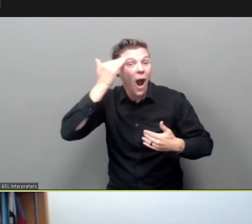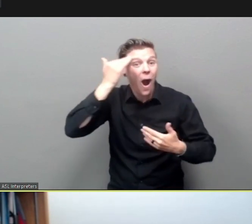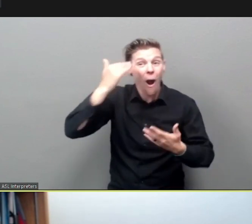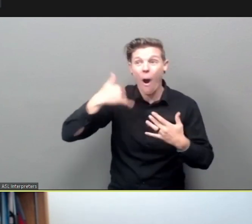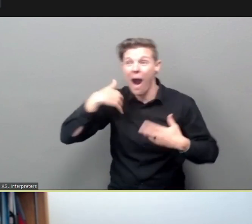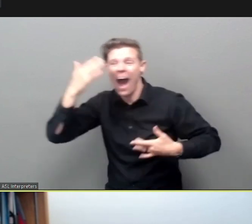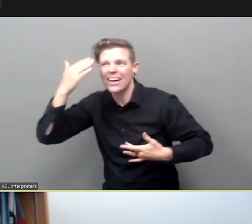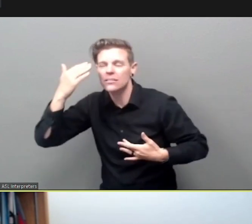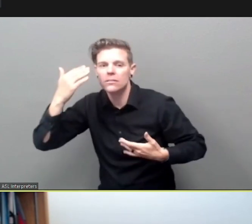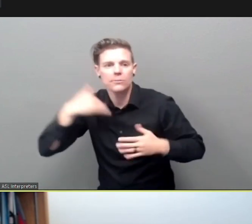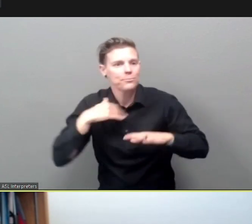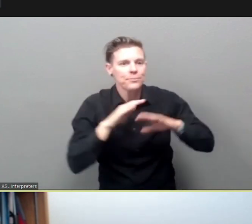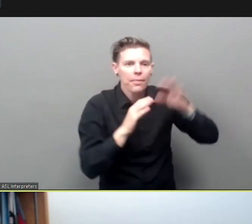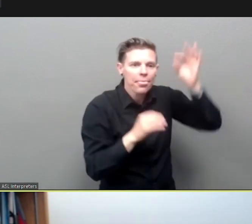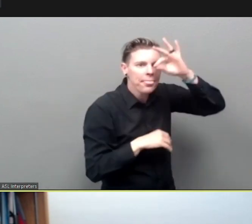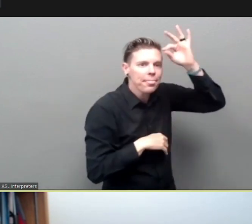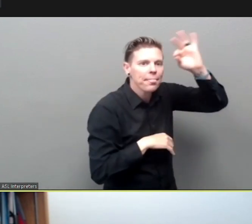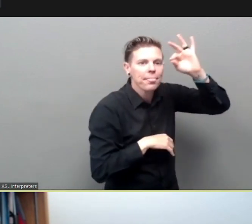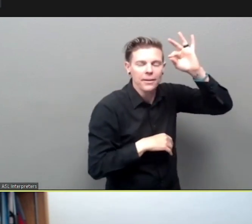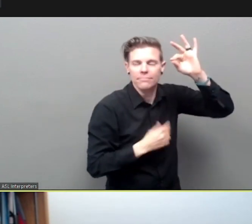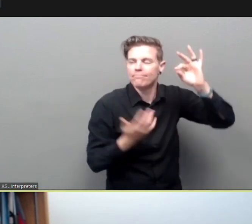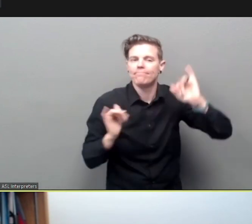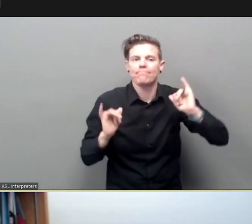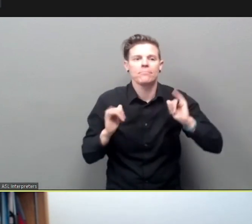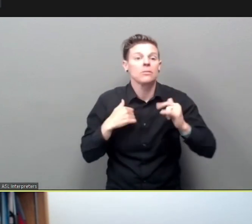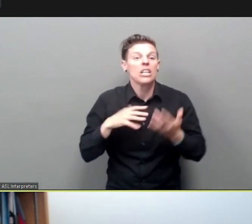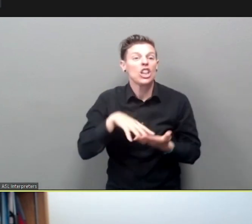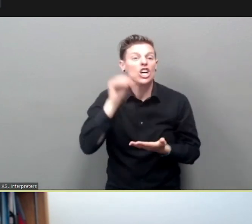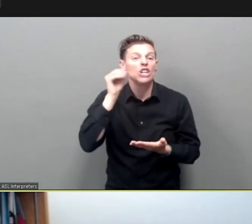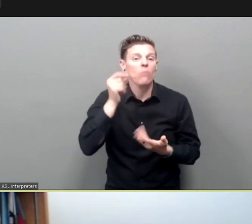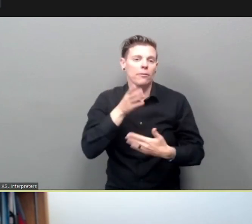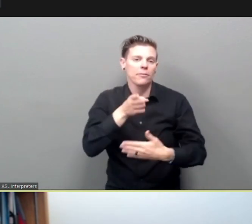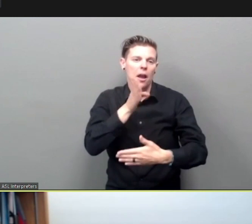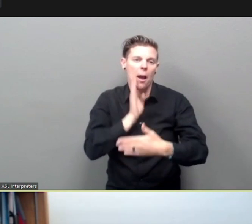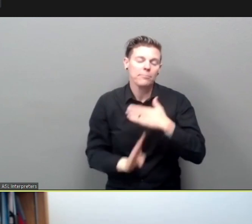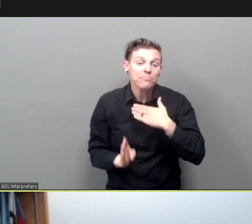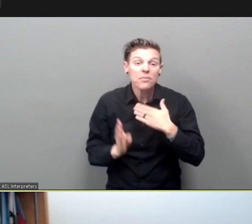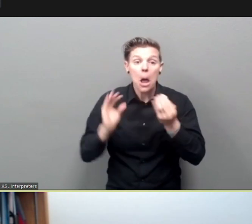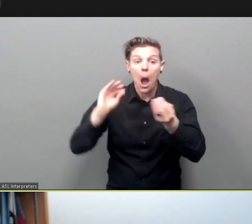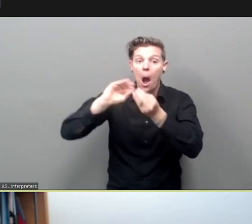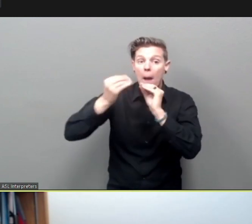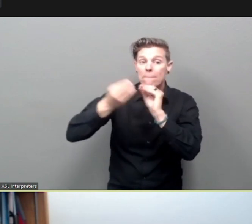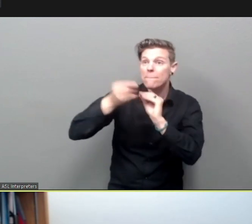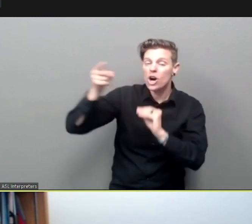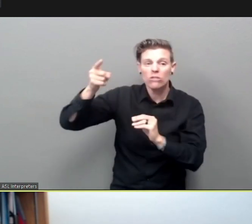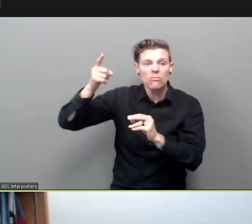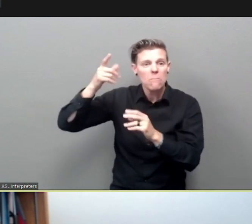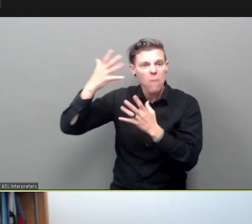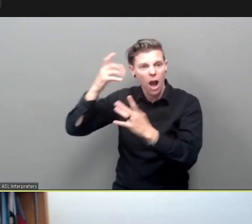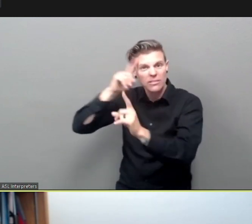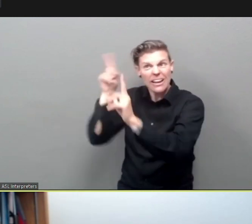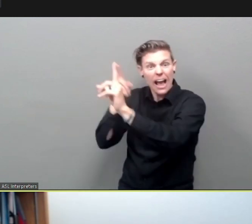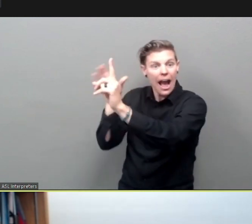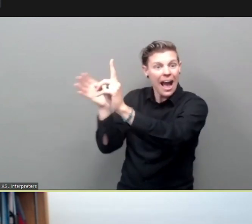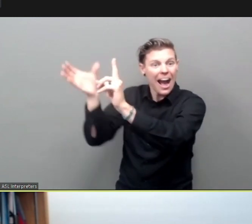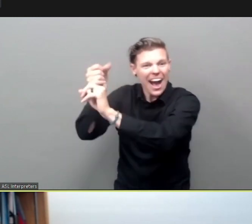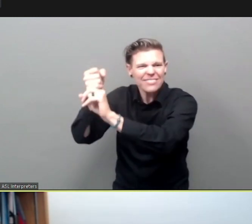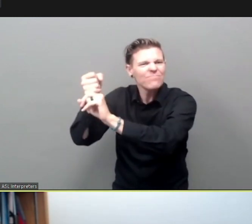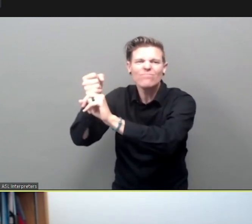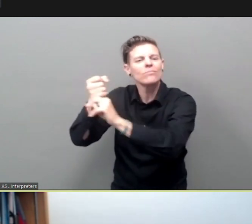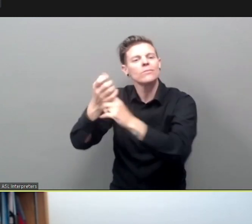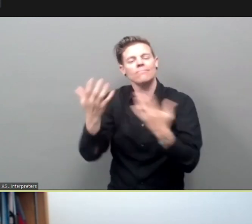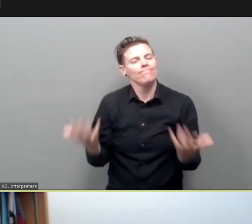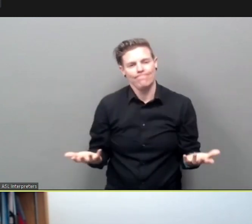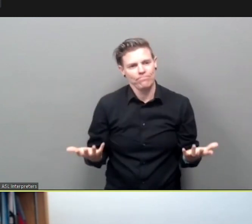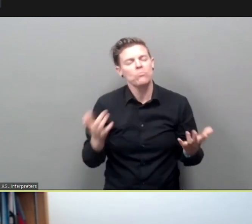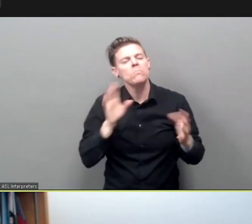I don't know if there is a number, but I know that it's absolutely essential to get vaccinated for